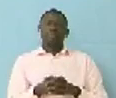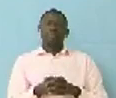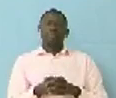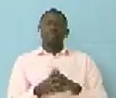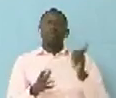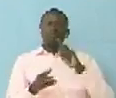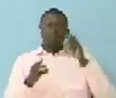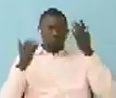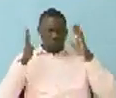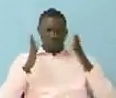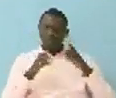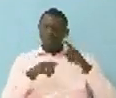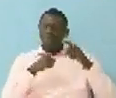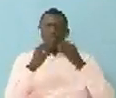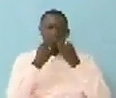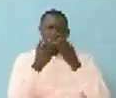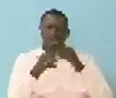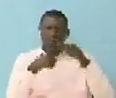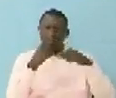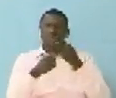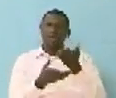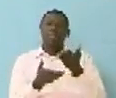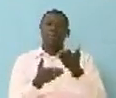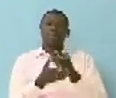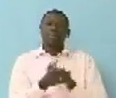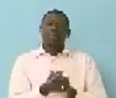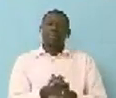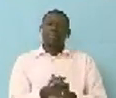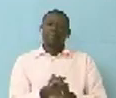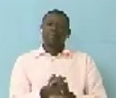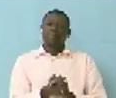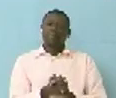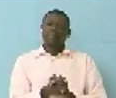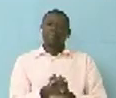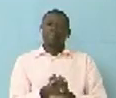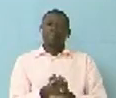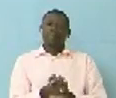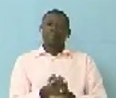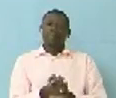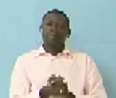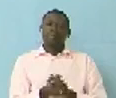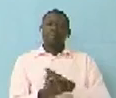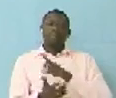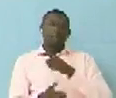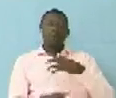What's the problem saying that? And so I want you to know that